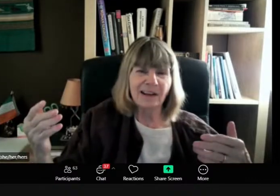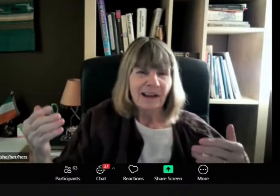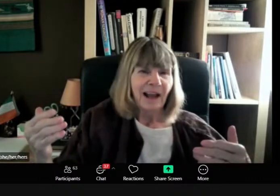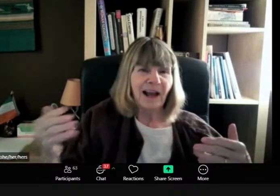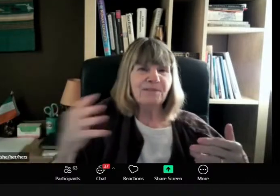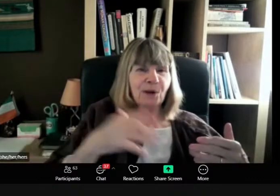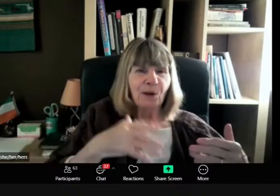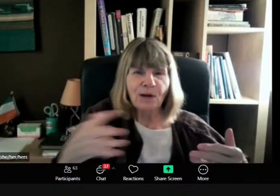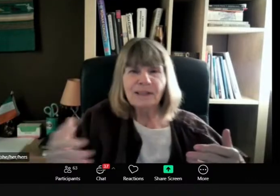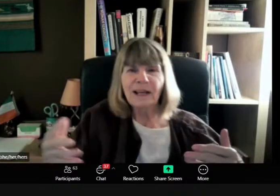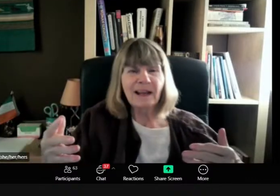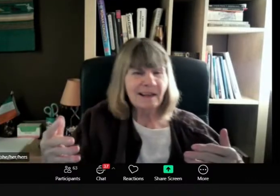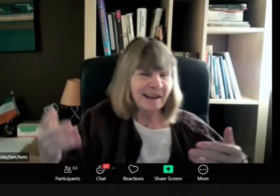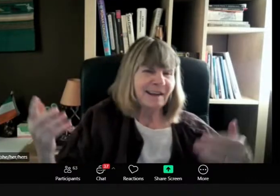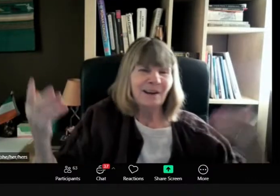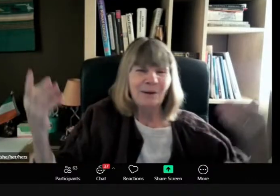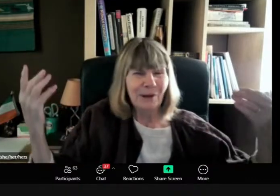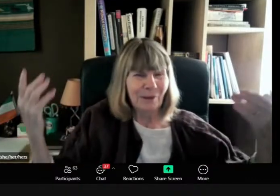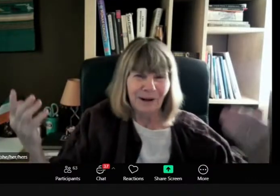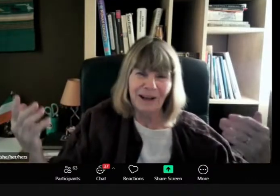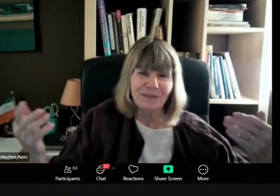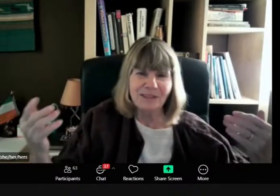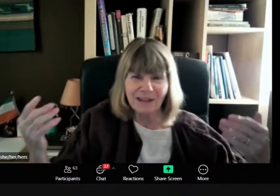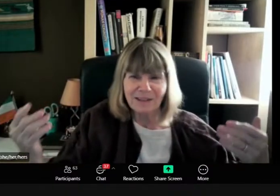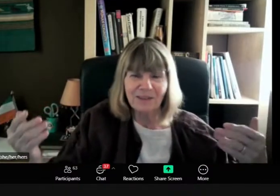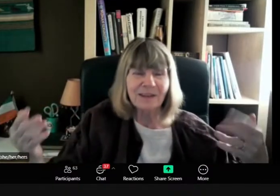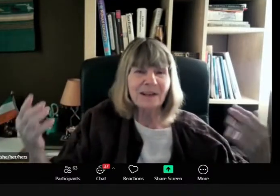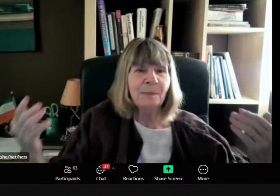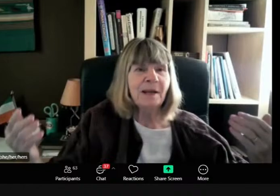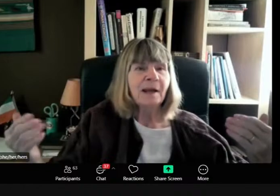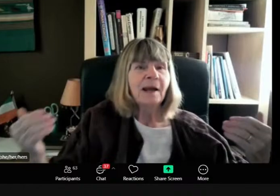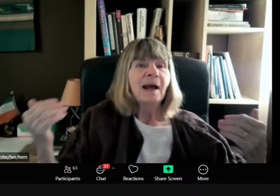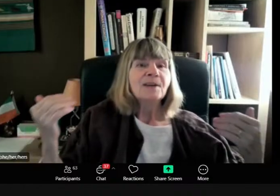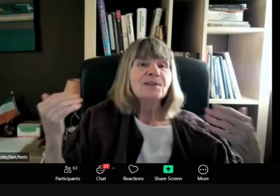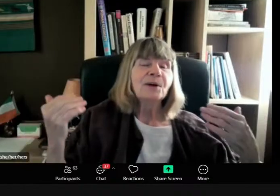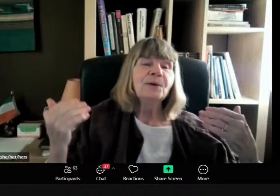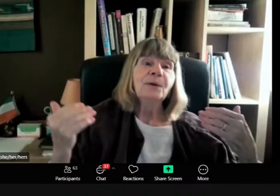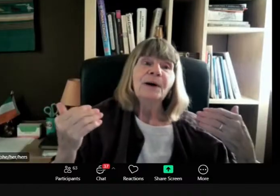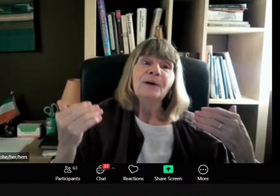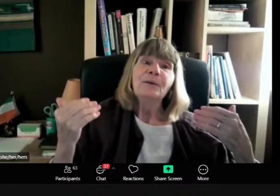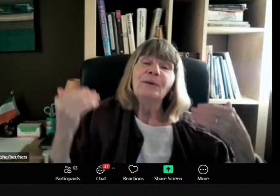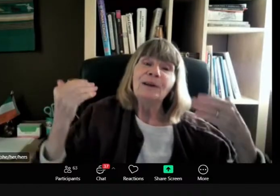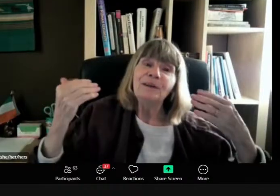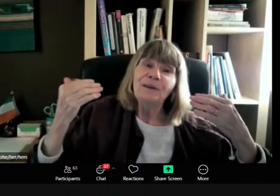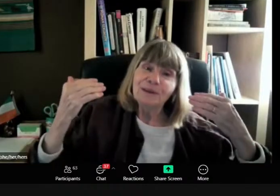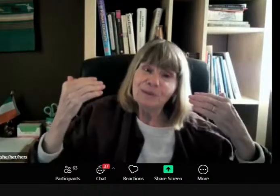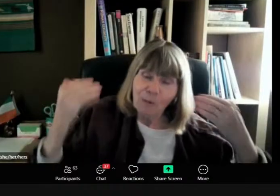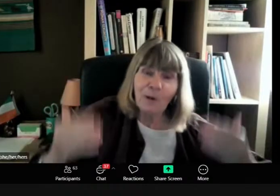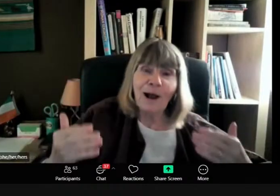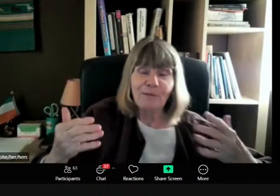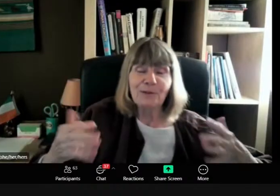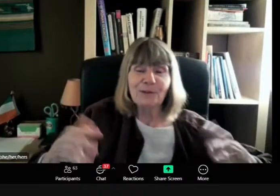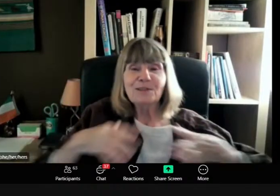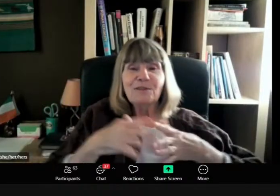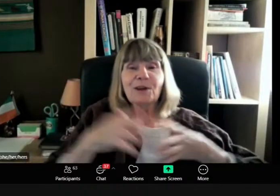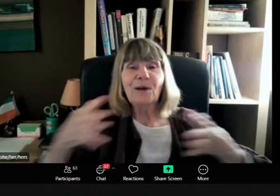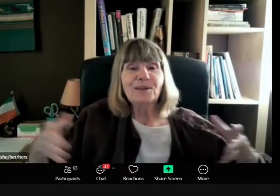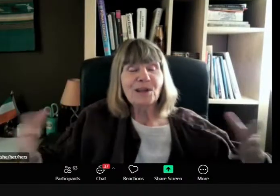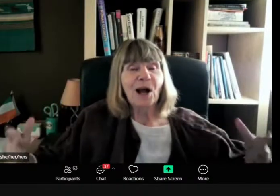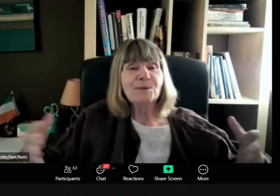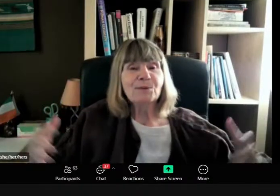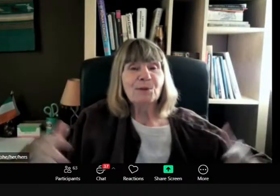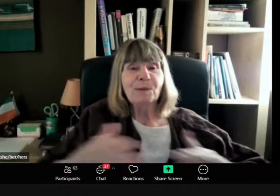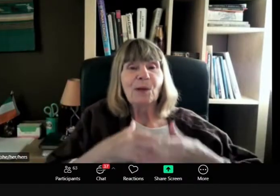tired after a long day. We don't want to have sex. Are you kidding me? So what is more helpful is to figure